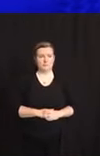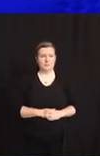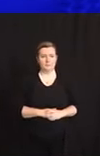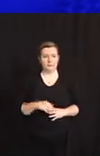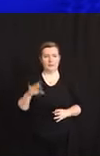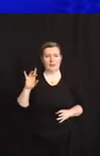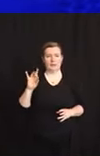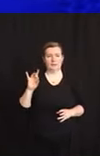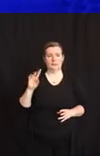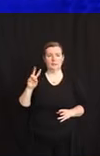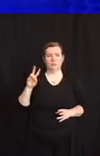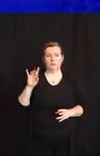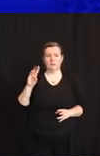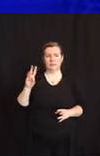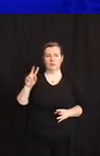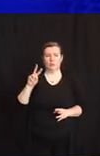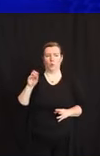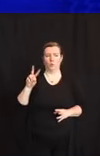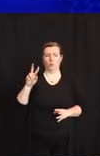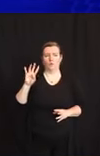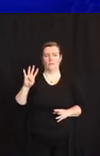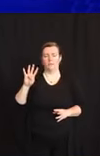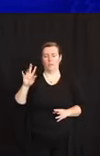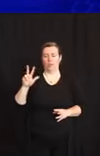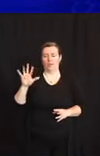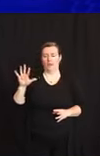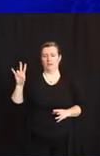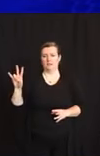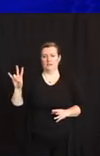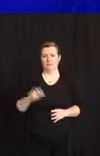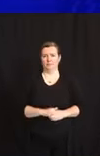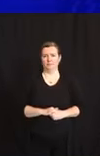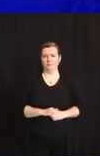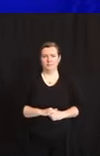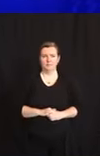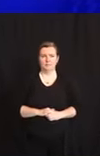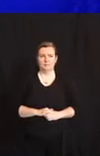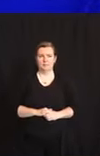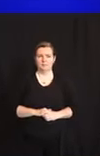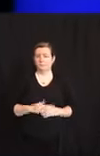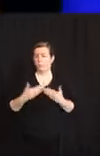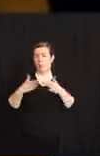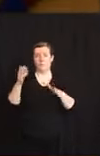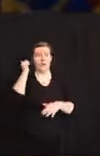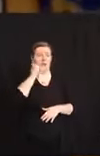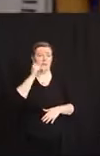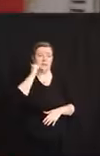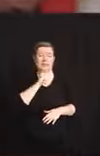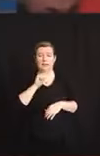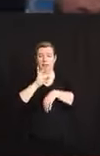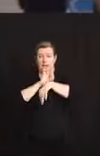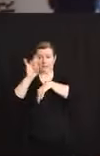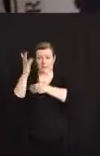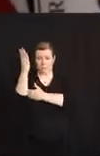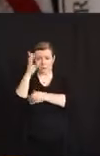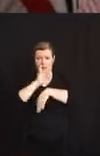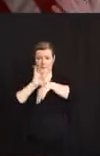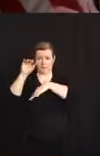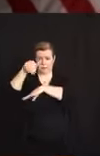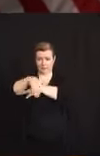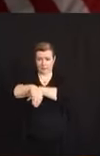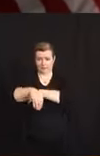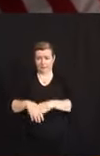866-202-4357, and they're open from 8 a.m. to 8 p.m. to assist anybody in need. Thank you for that. That's a great reminder. We're